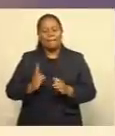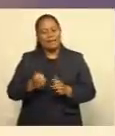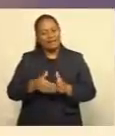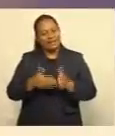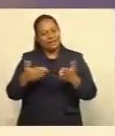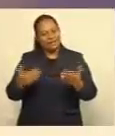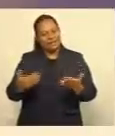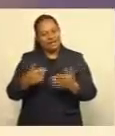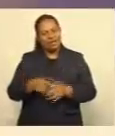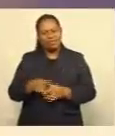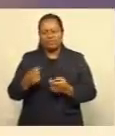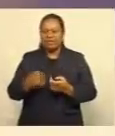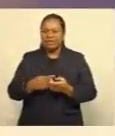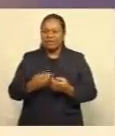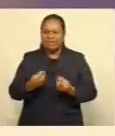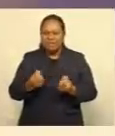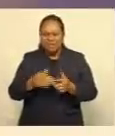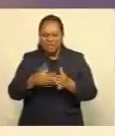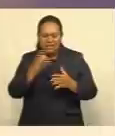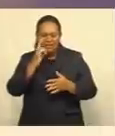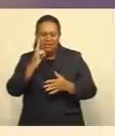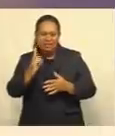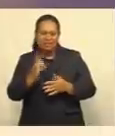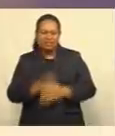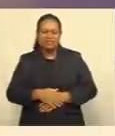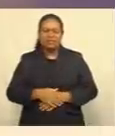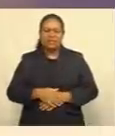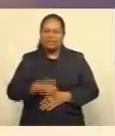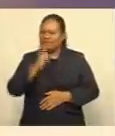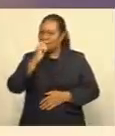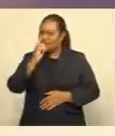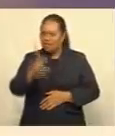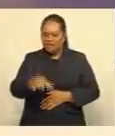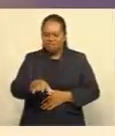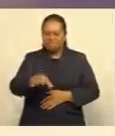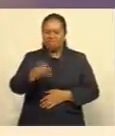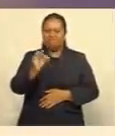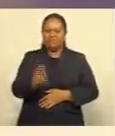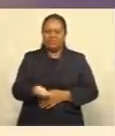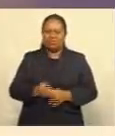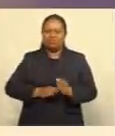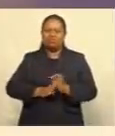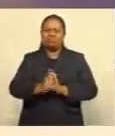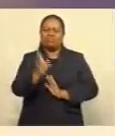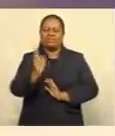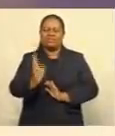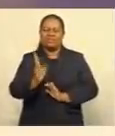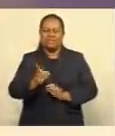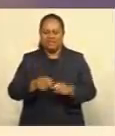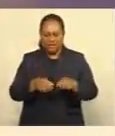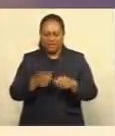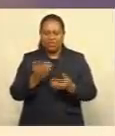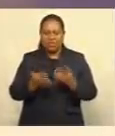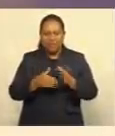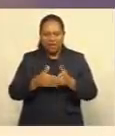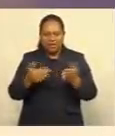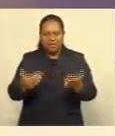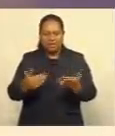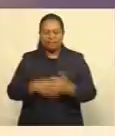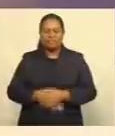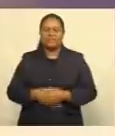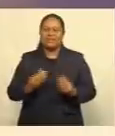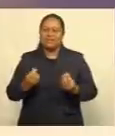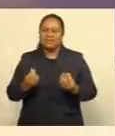is sitting around multi-week lows and unable to pick itself up versus most major currencies. Sentiment for the dollar